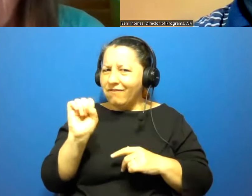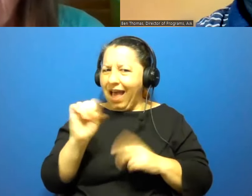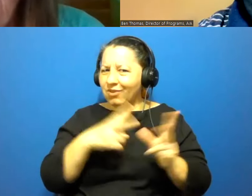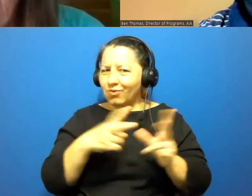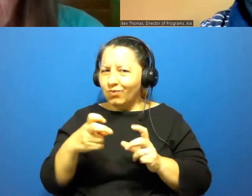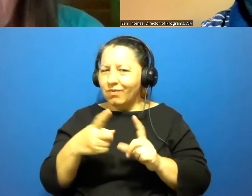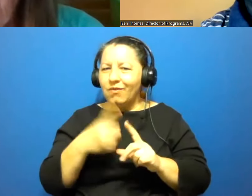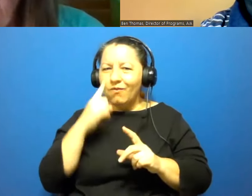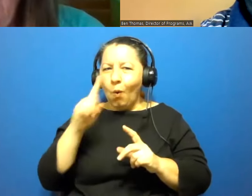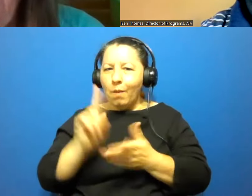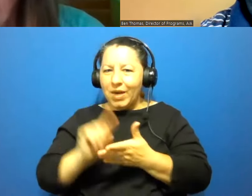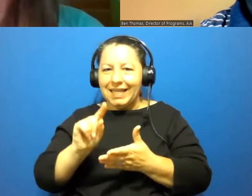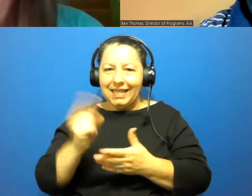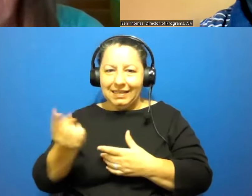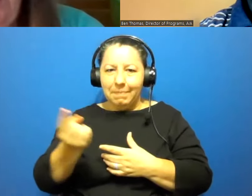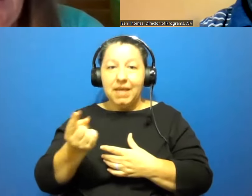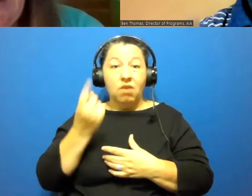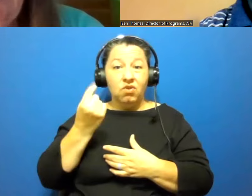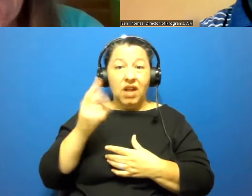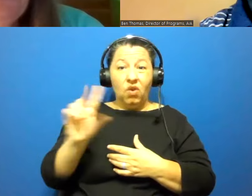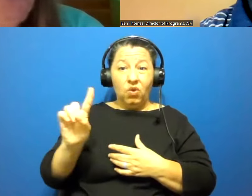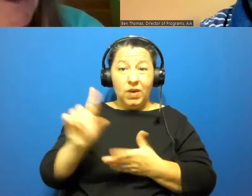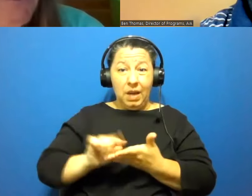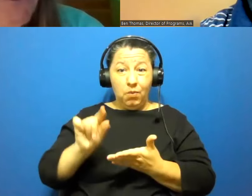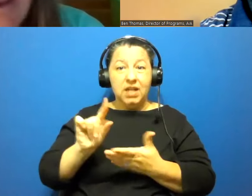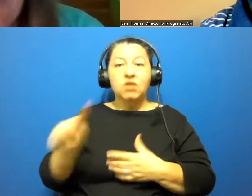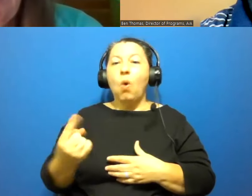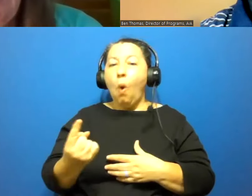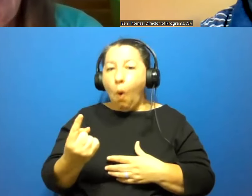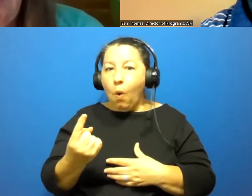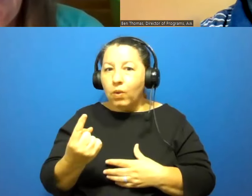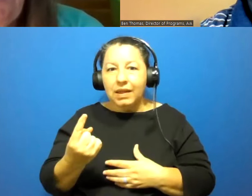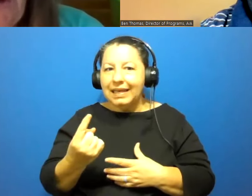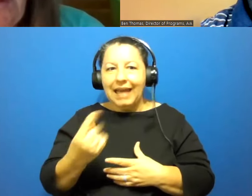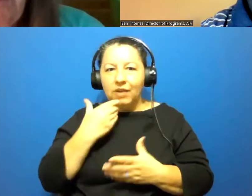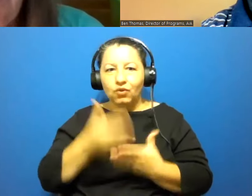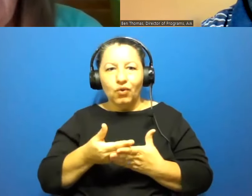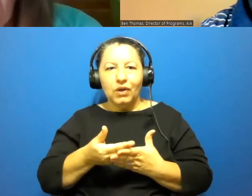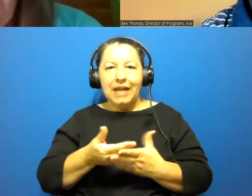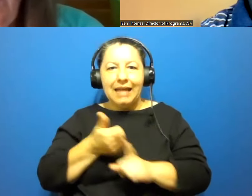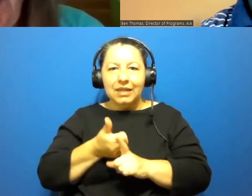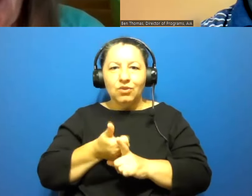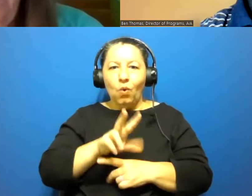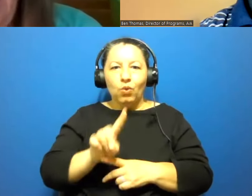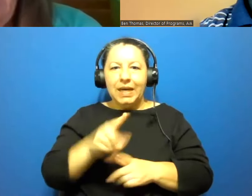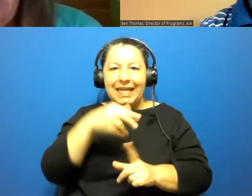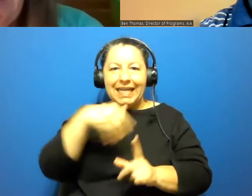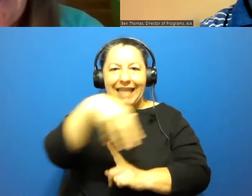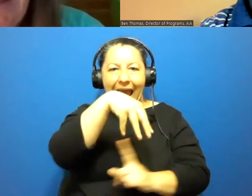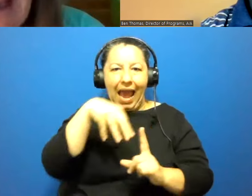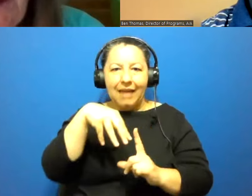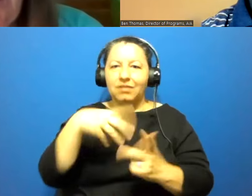a 3D print is only as good as its 3D scan. And so, we want to